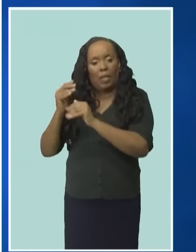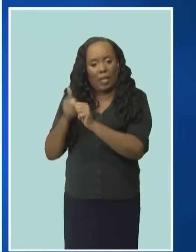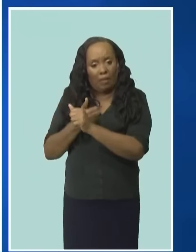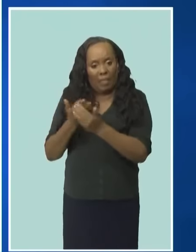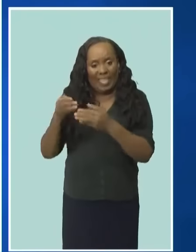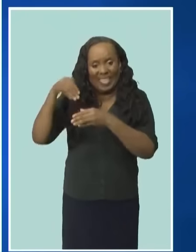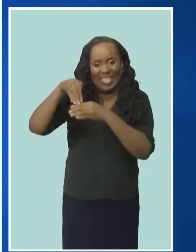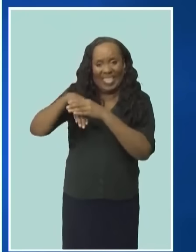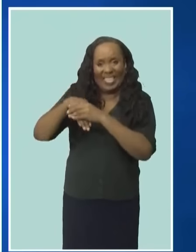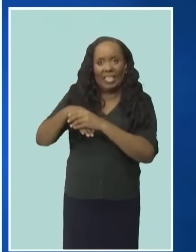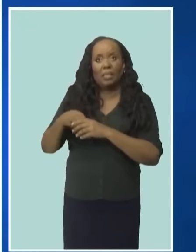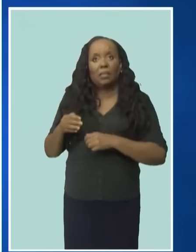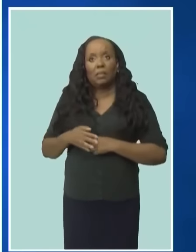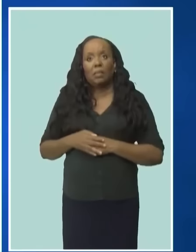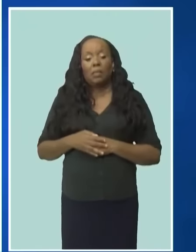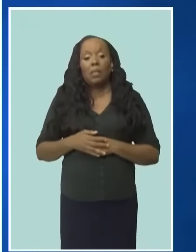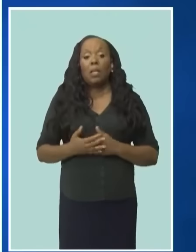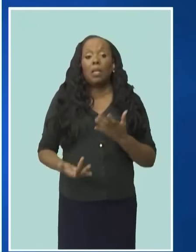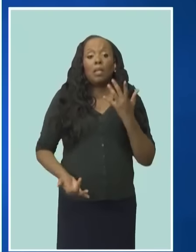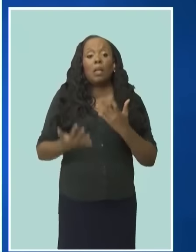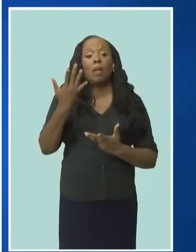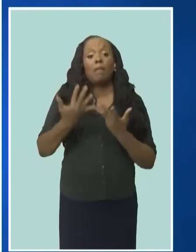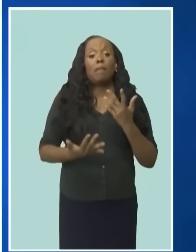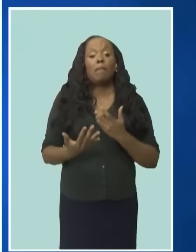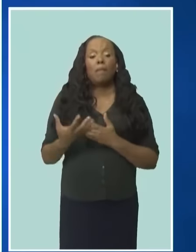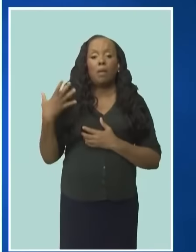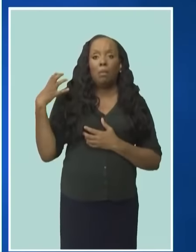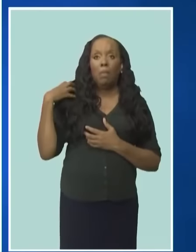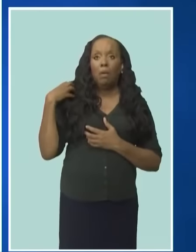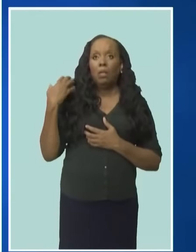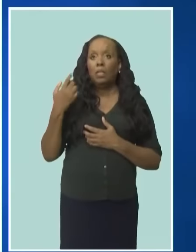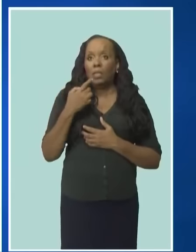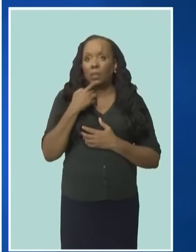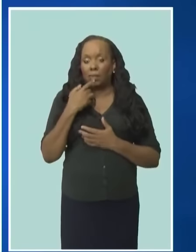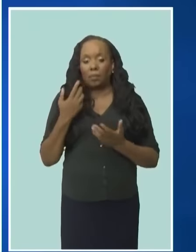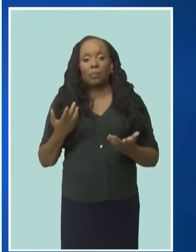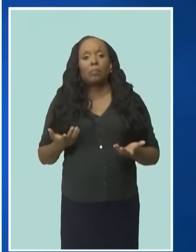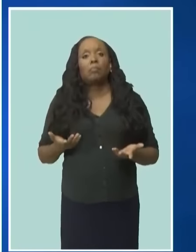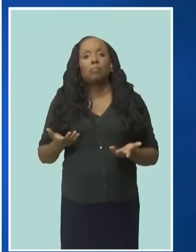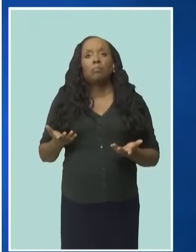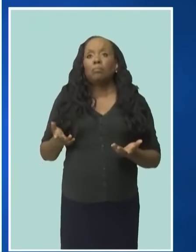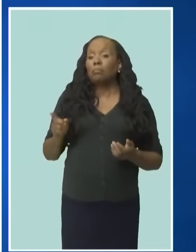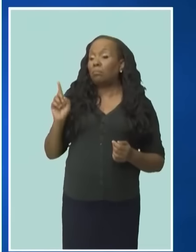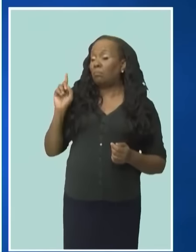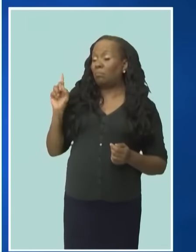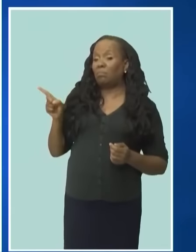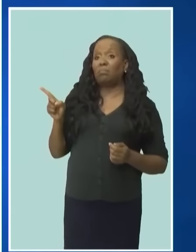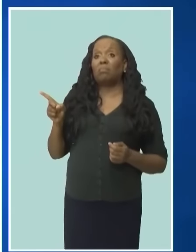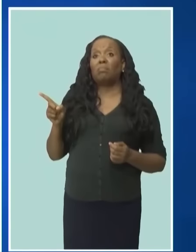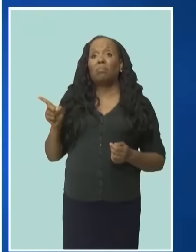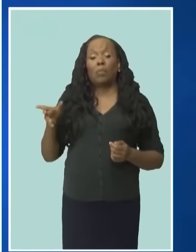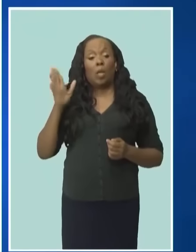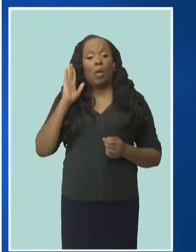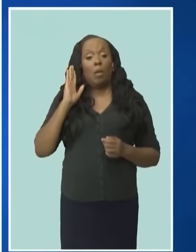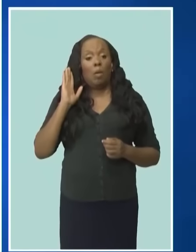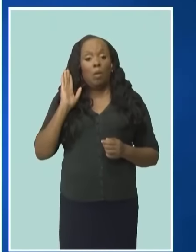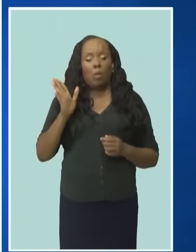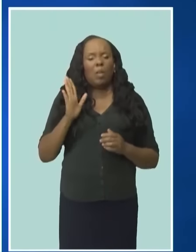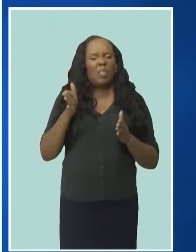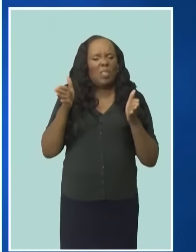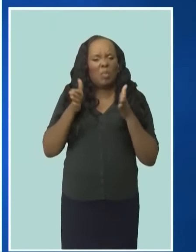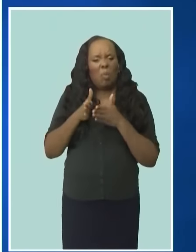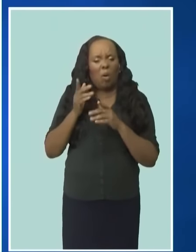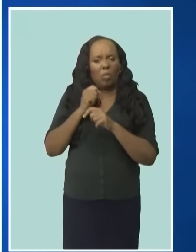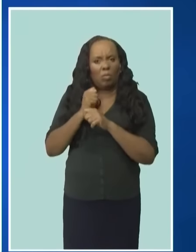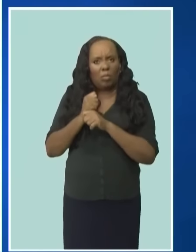well. Fire Chief Errol Maynard says the smaller fire tenders acquired will also make a big difference, allowing